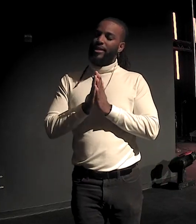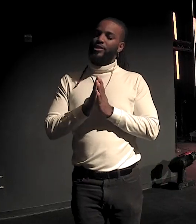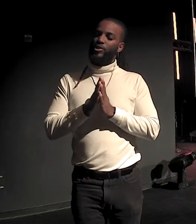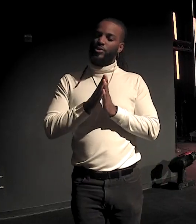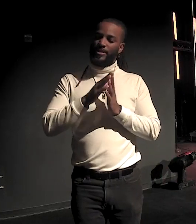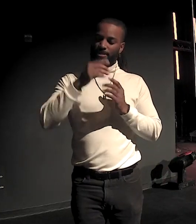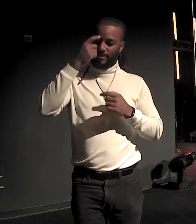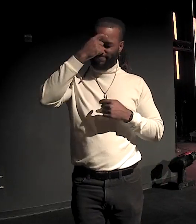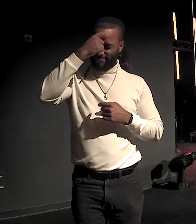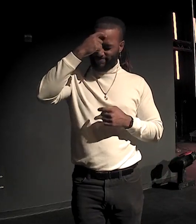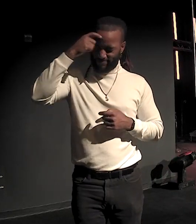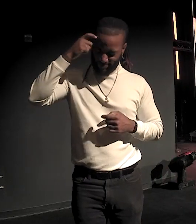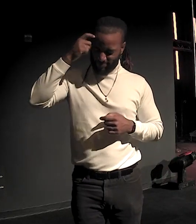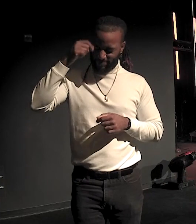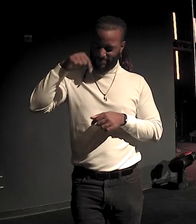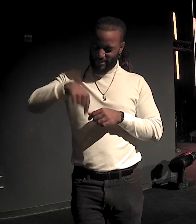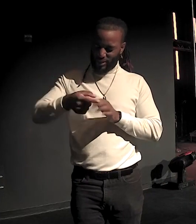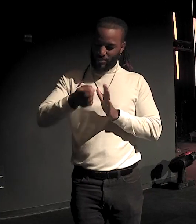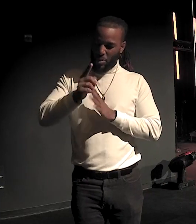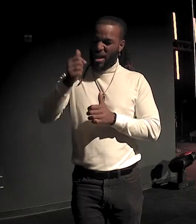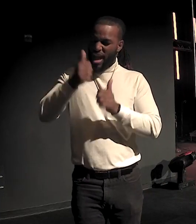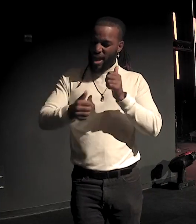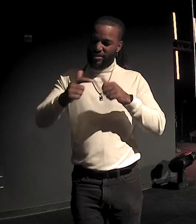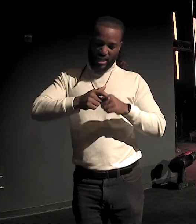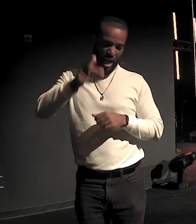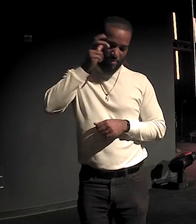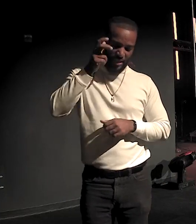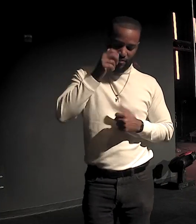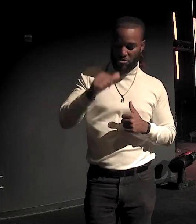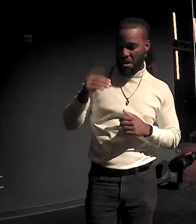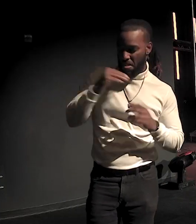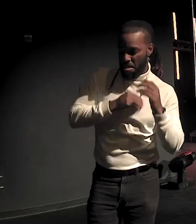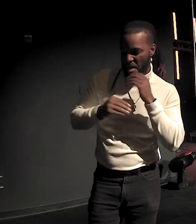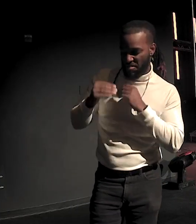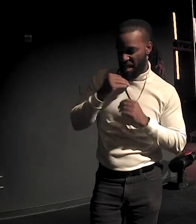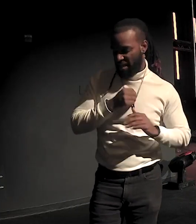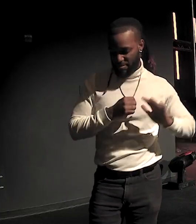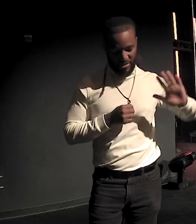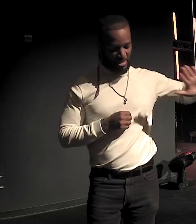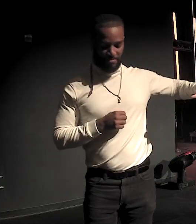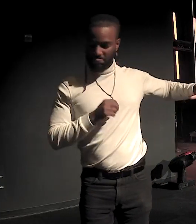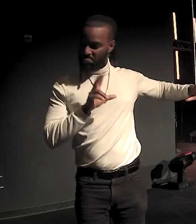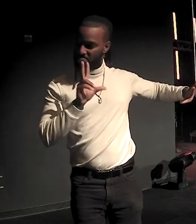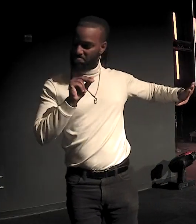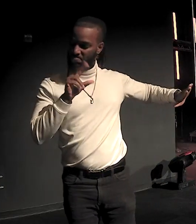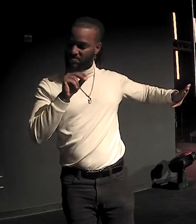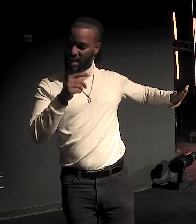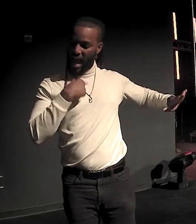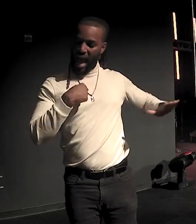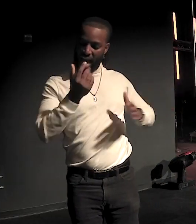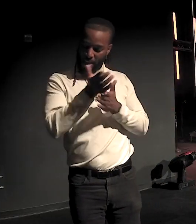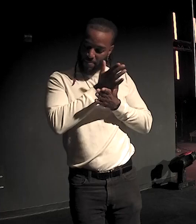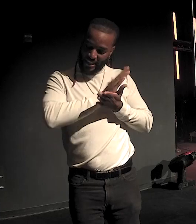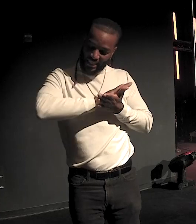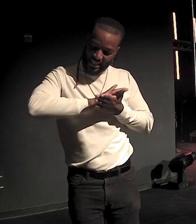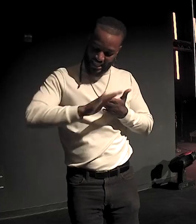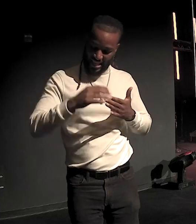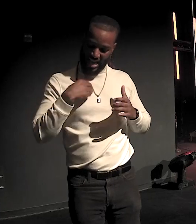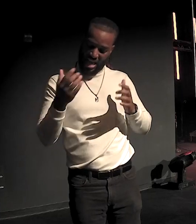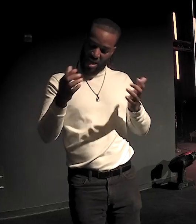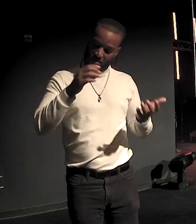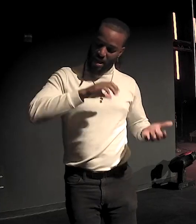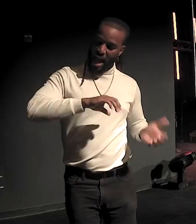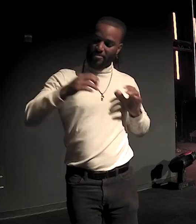moment in their minds, that every time the enemy tries to lie to them in the future, they would say, no, I am washed, I am clean, I